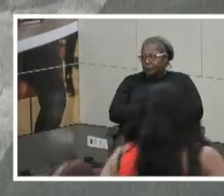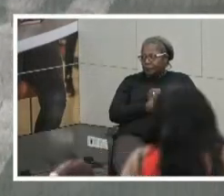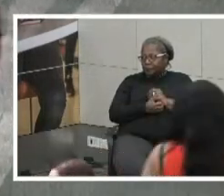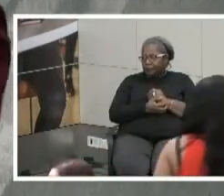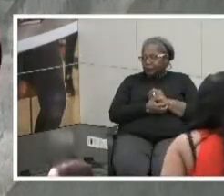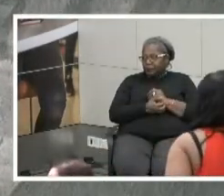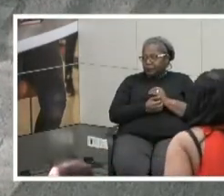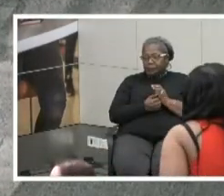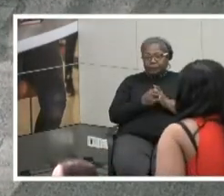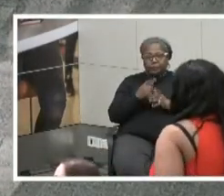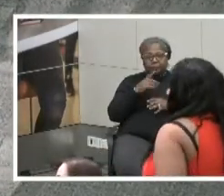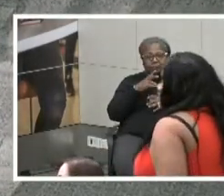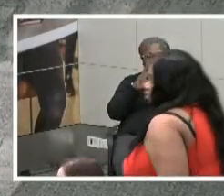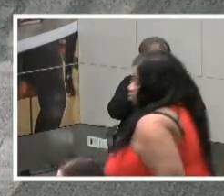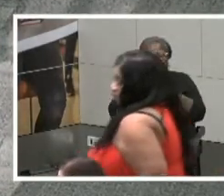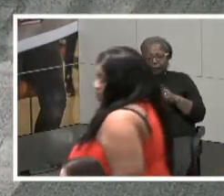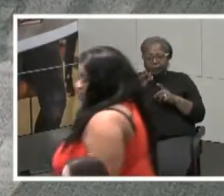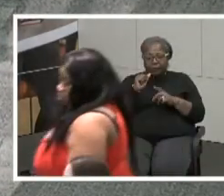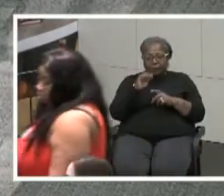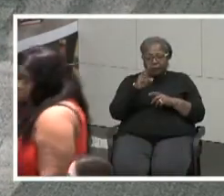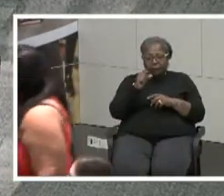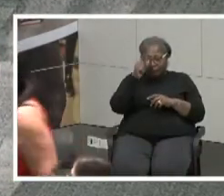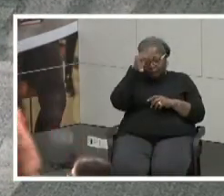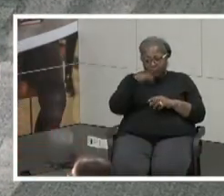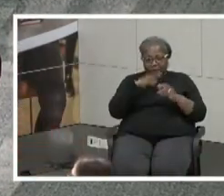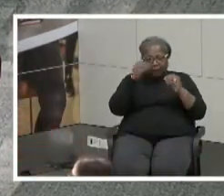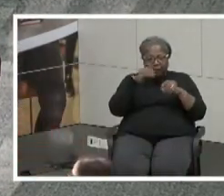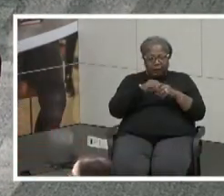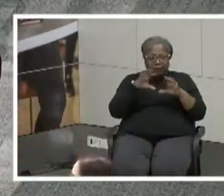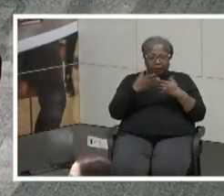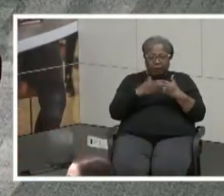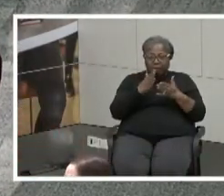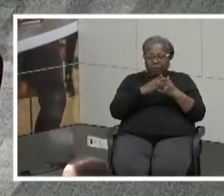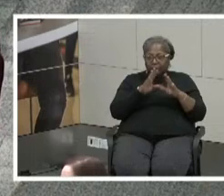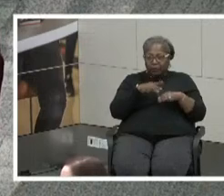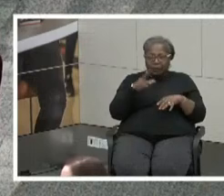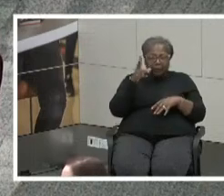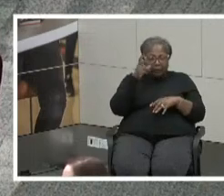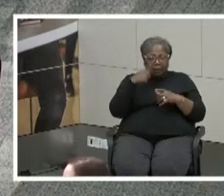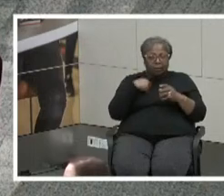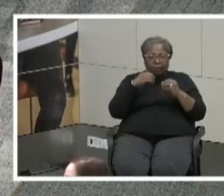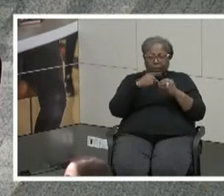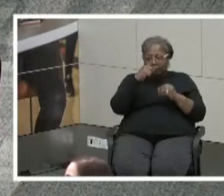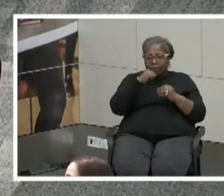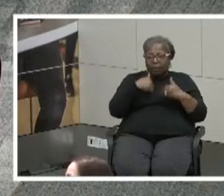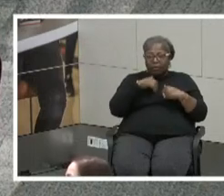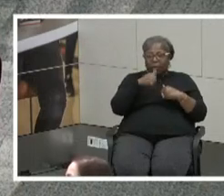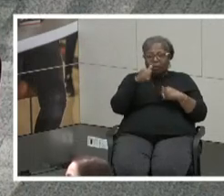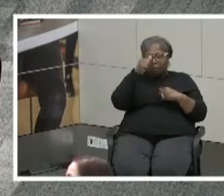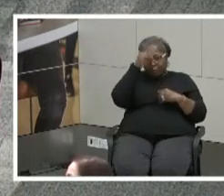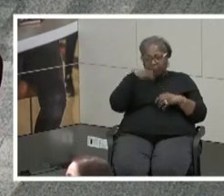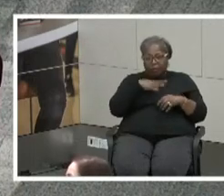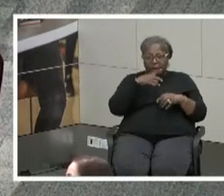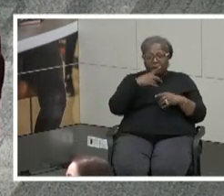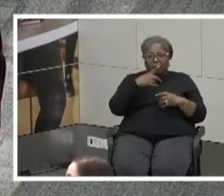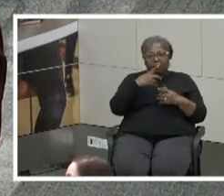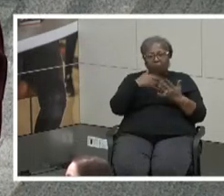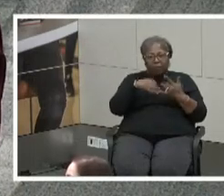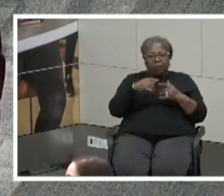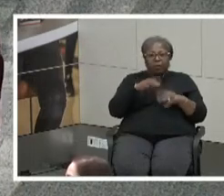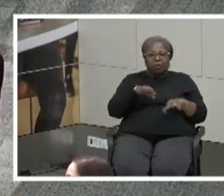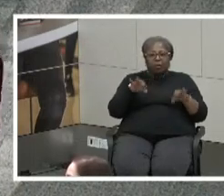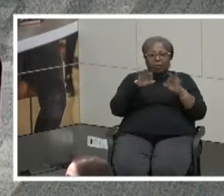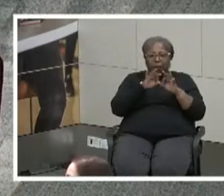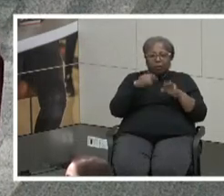mran on the topic of abuse I'm a male teacher in the classroom some of these children listen to me more cuz they don't have other male figures around which is why it's so important we